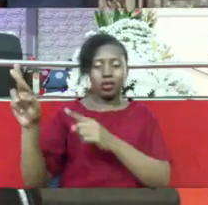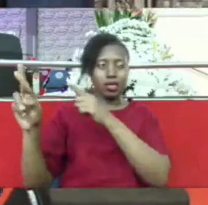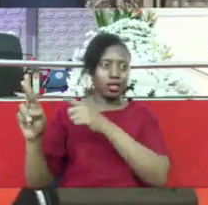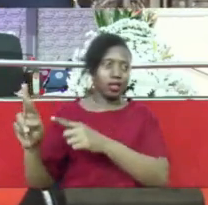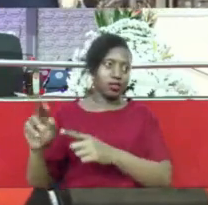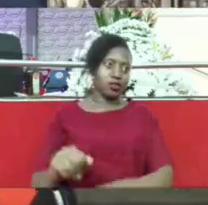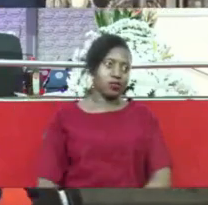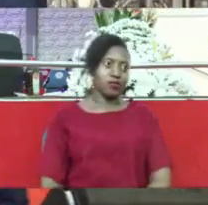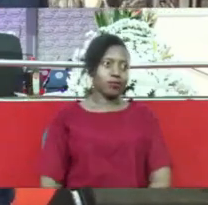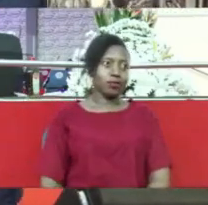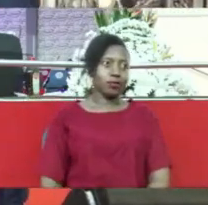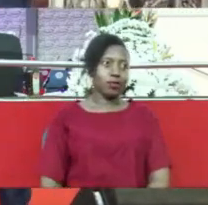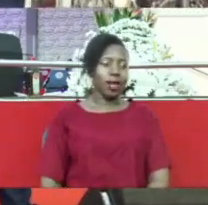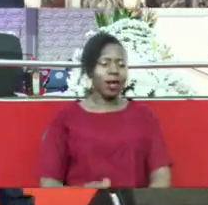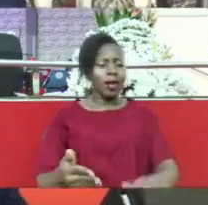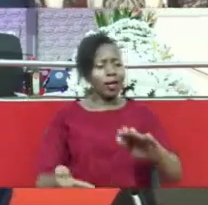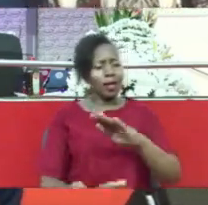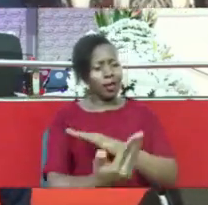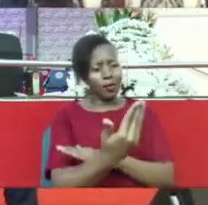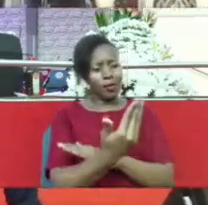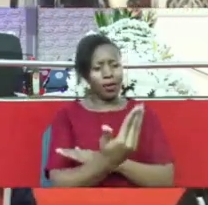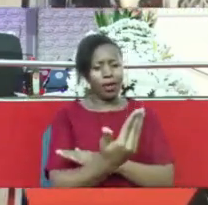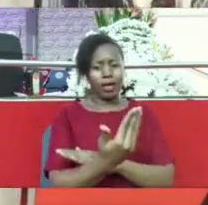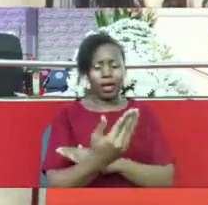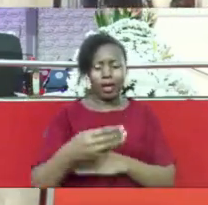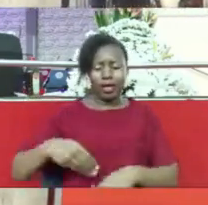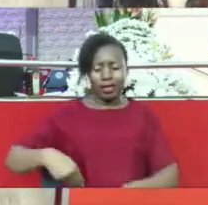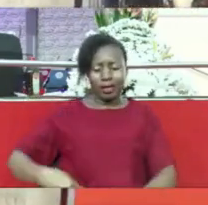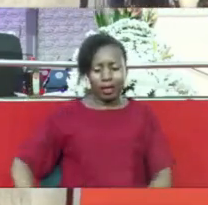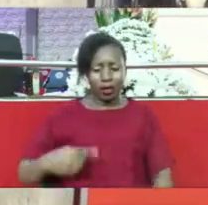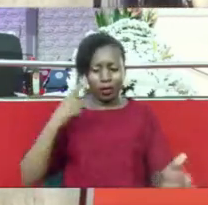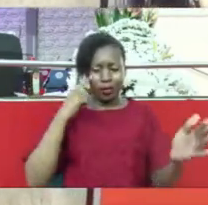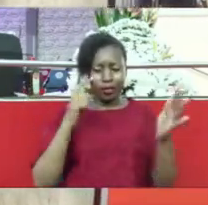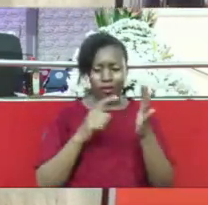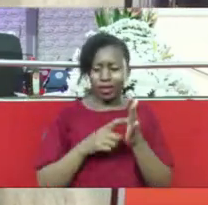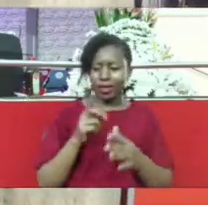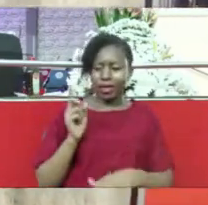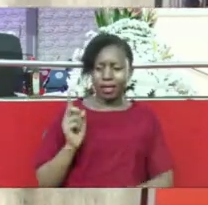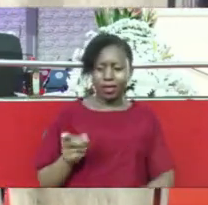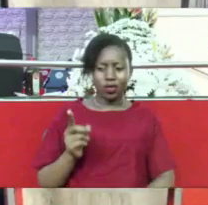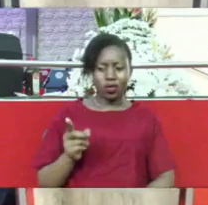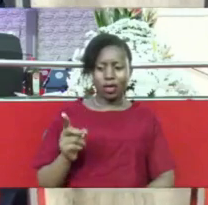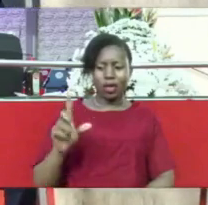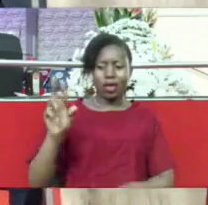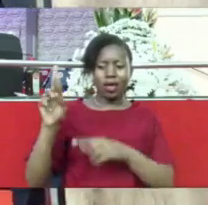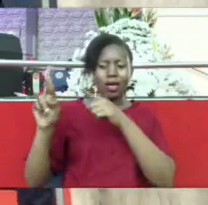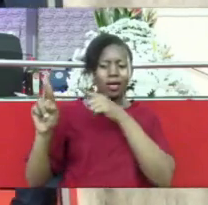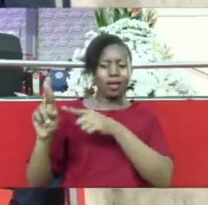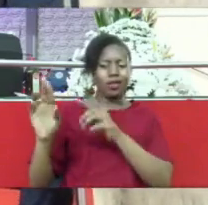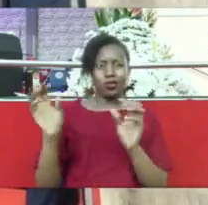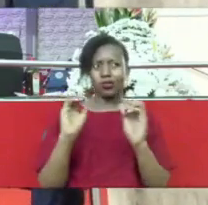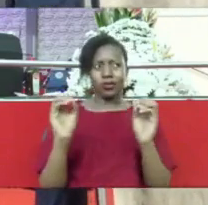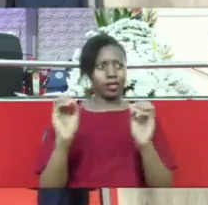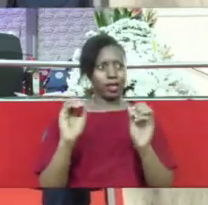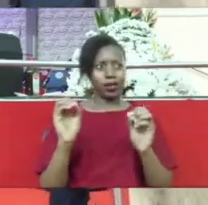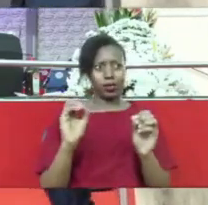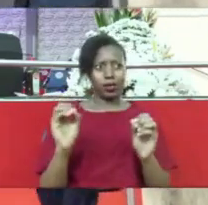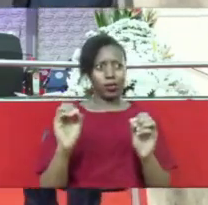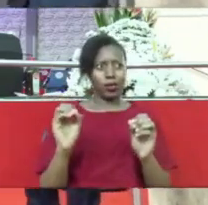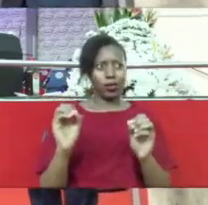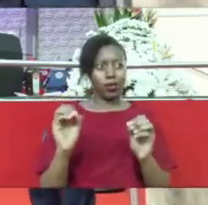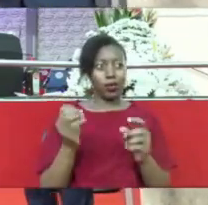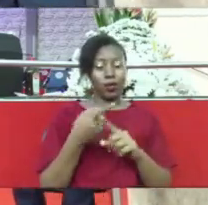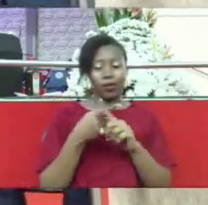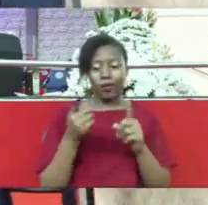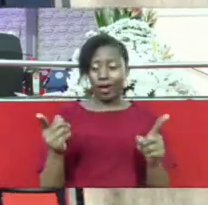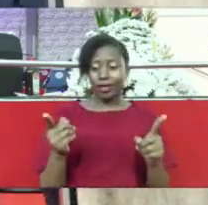Jacob realized that this is not Rachel. Akatambua kwamba huyu sio Rael. But it is